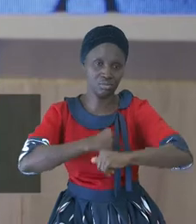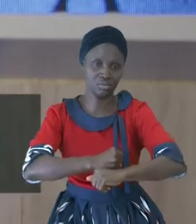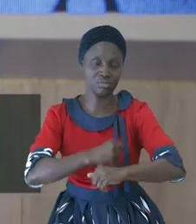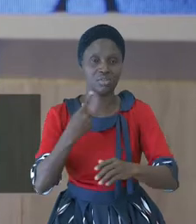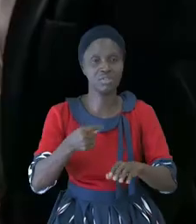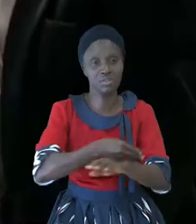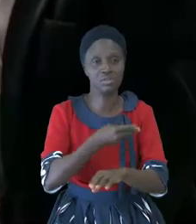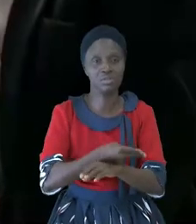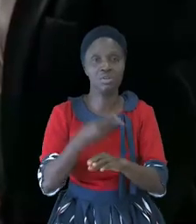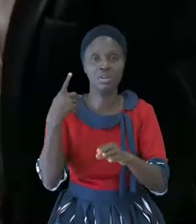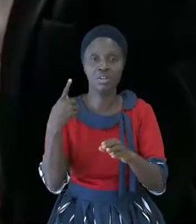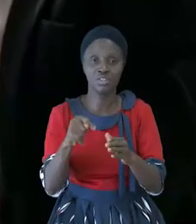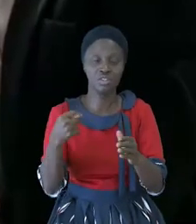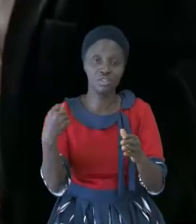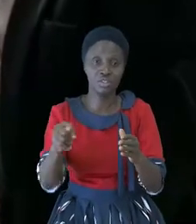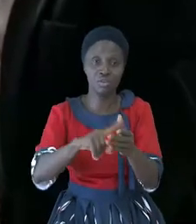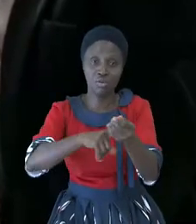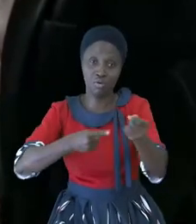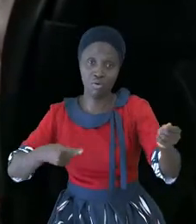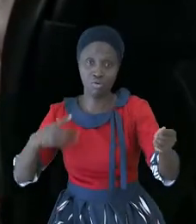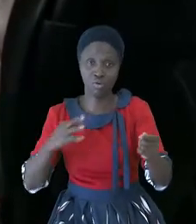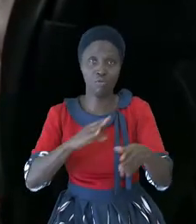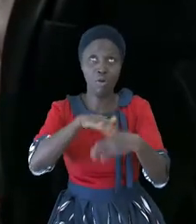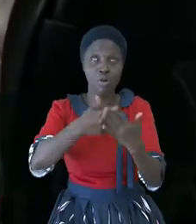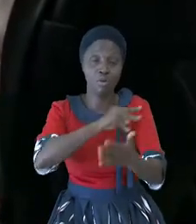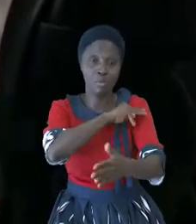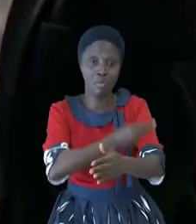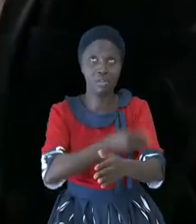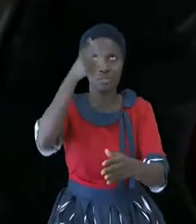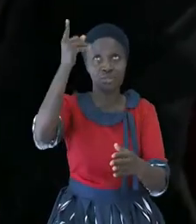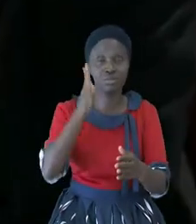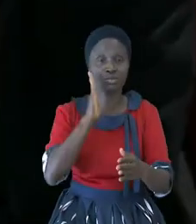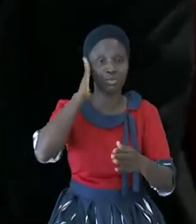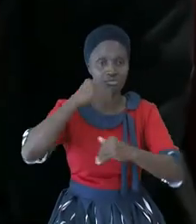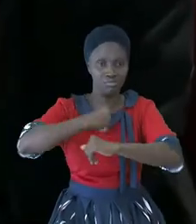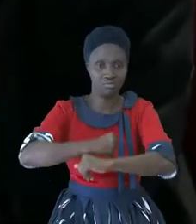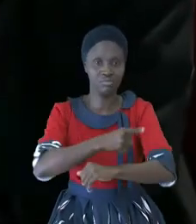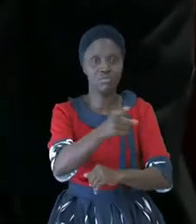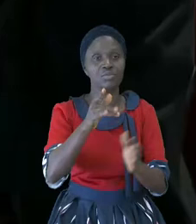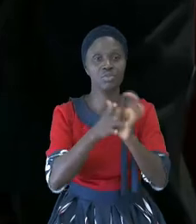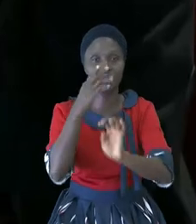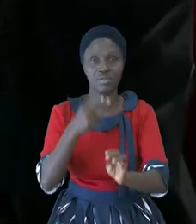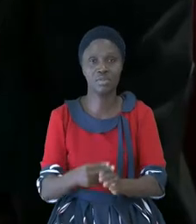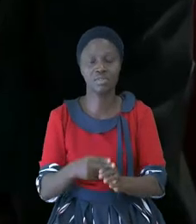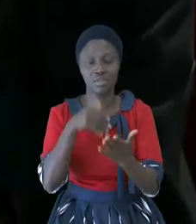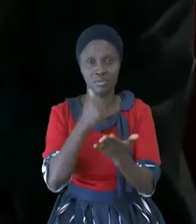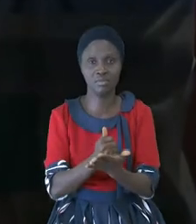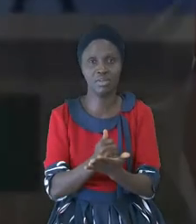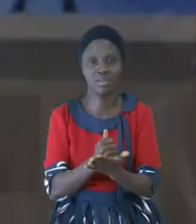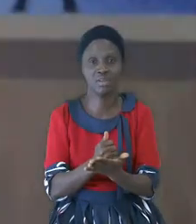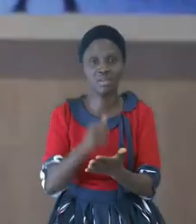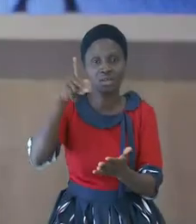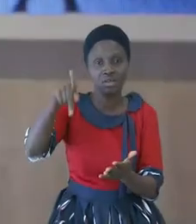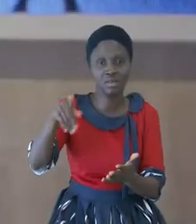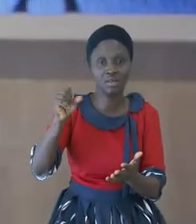will defend you. It tells us in Psalm 110, Psalm 110, in verse 2, the Lord